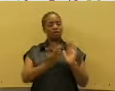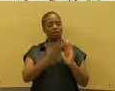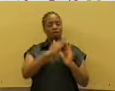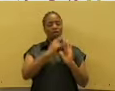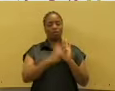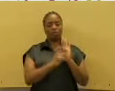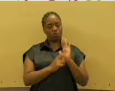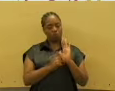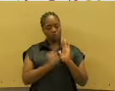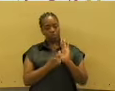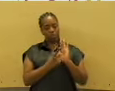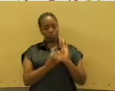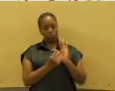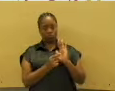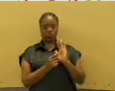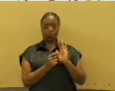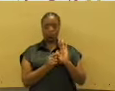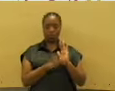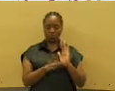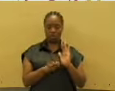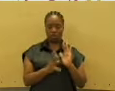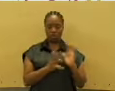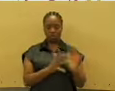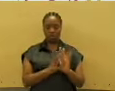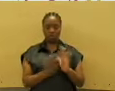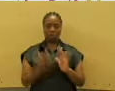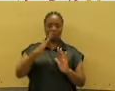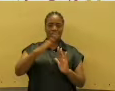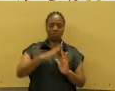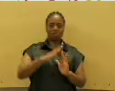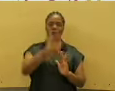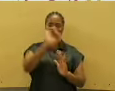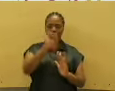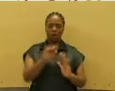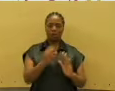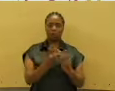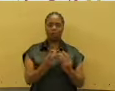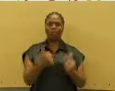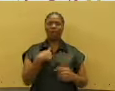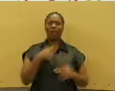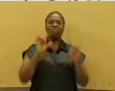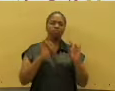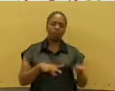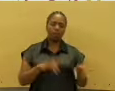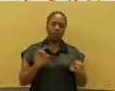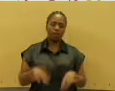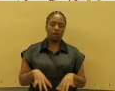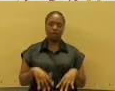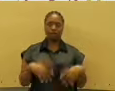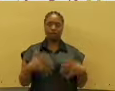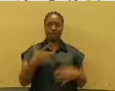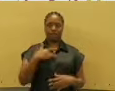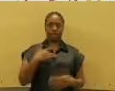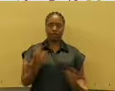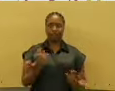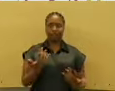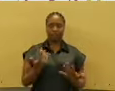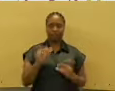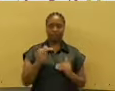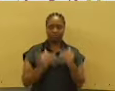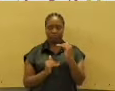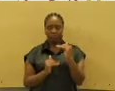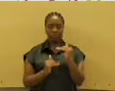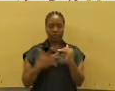university to try and address some of the issues that trans people suffer from or are marginalized according